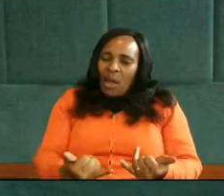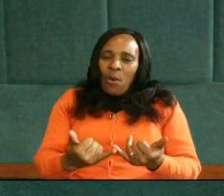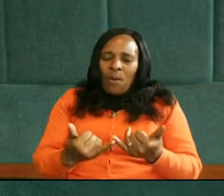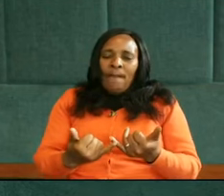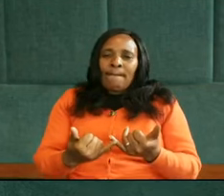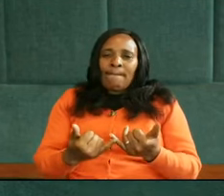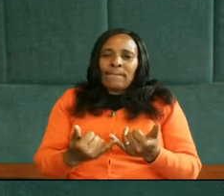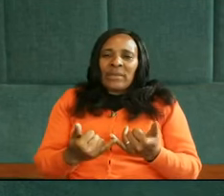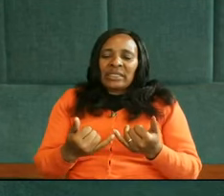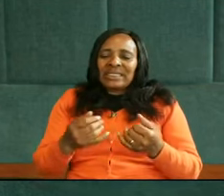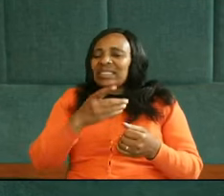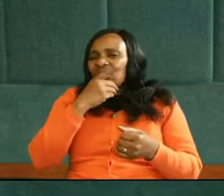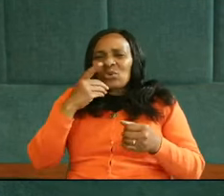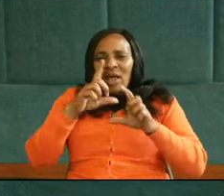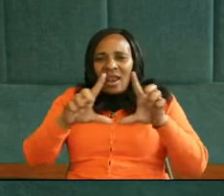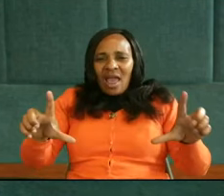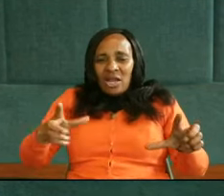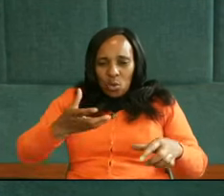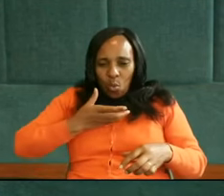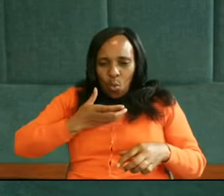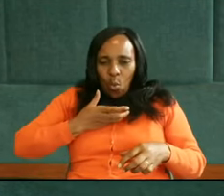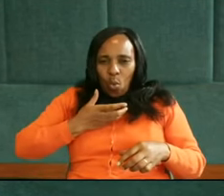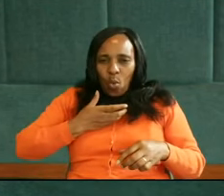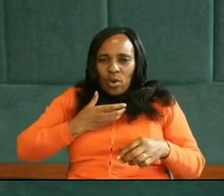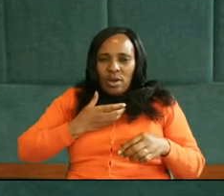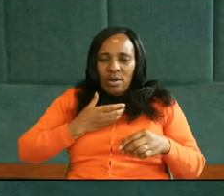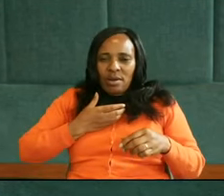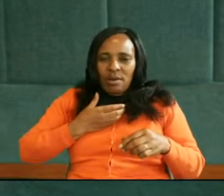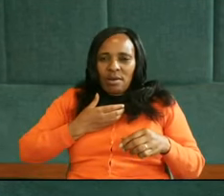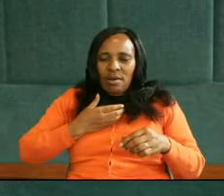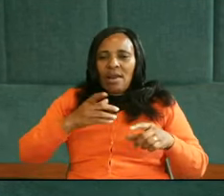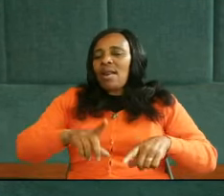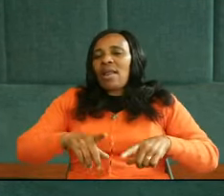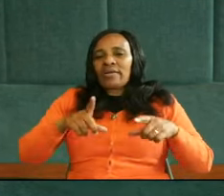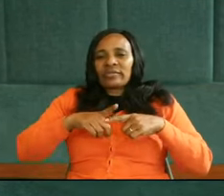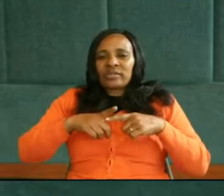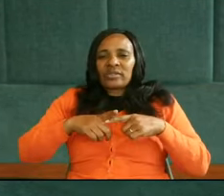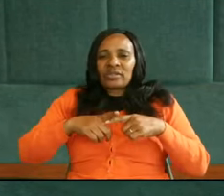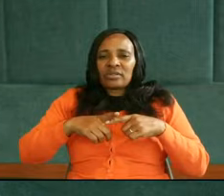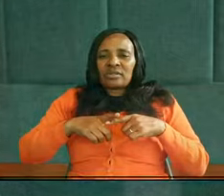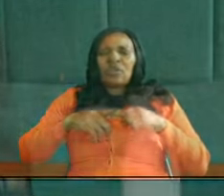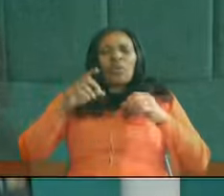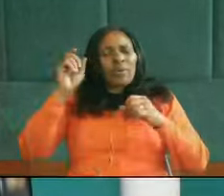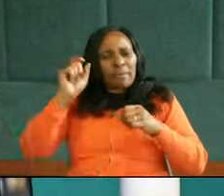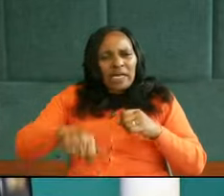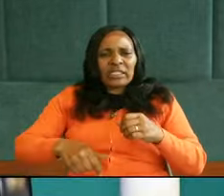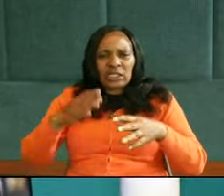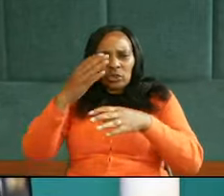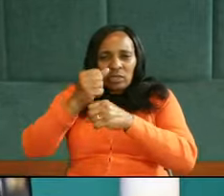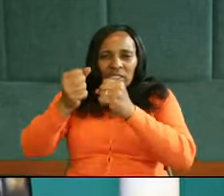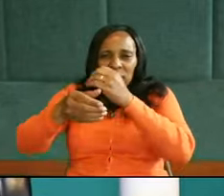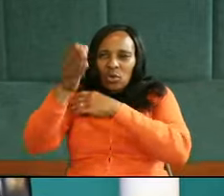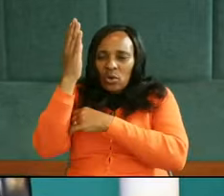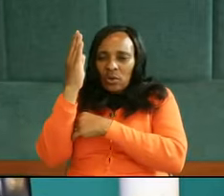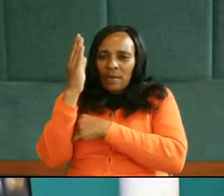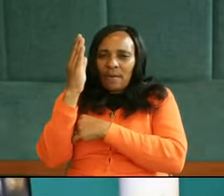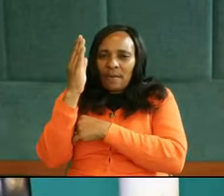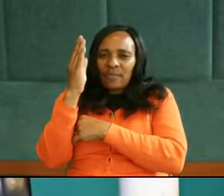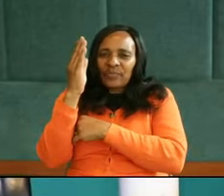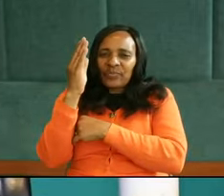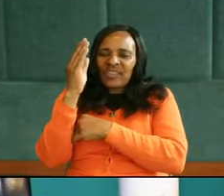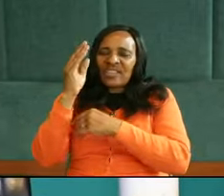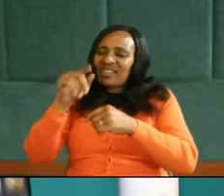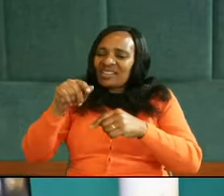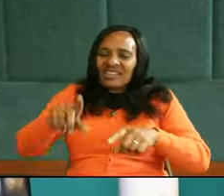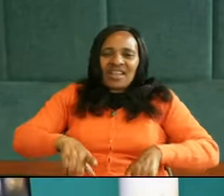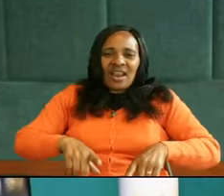this wilderness, in our own respective lives, that we should trust in God. That lifeline